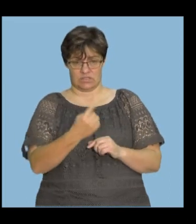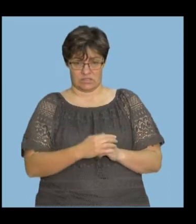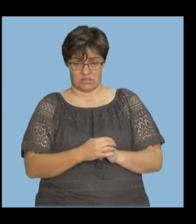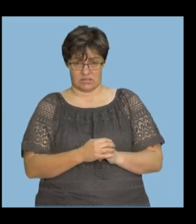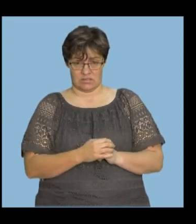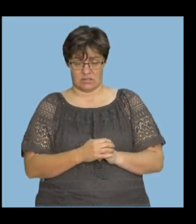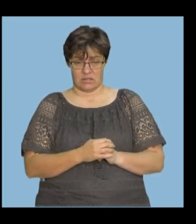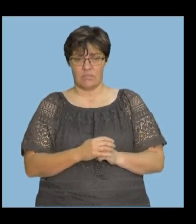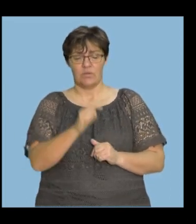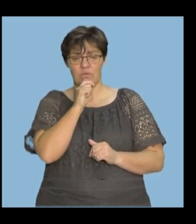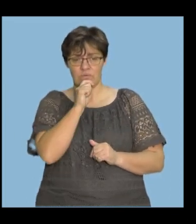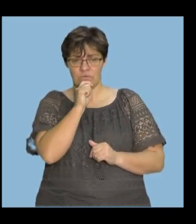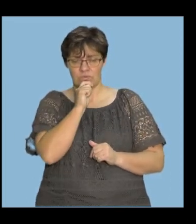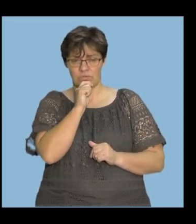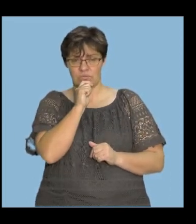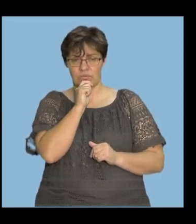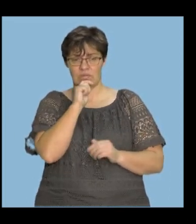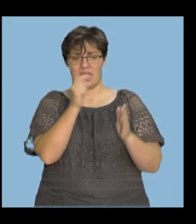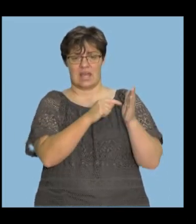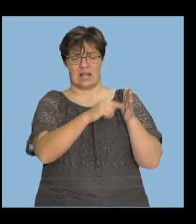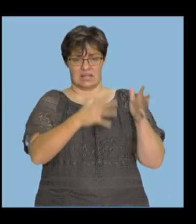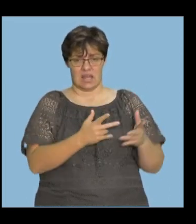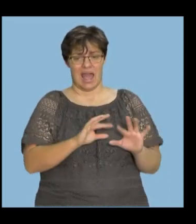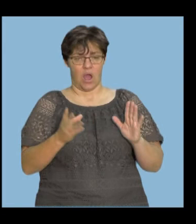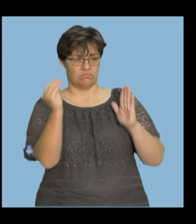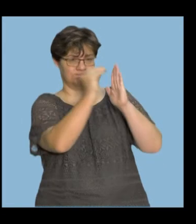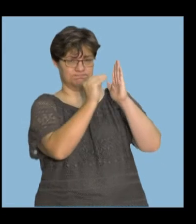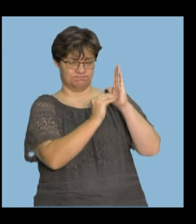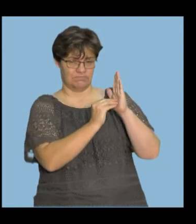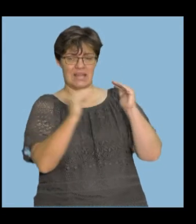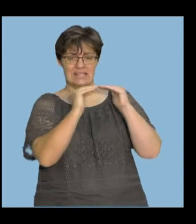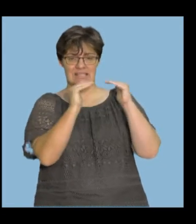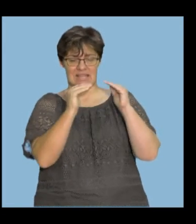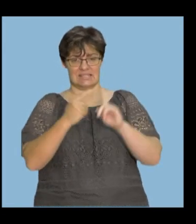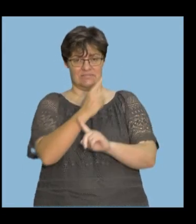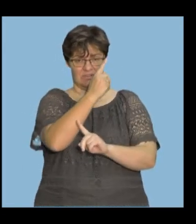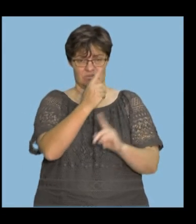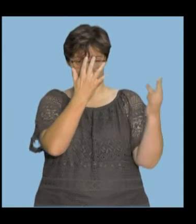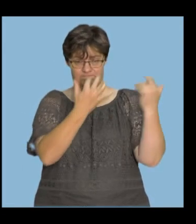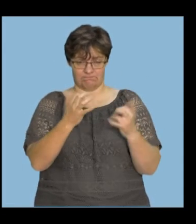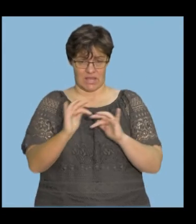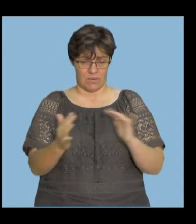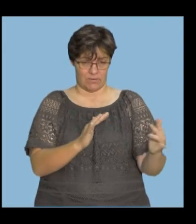But we'll use our calculator. I'll show you how to use the calculator to calculate the standard deviation.